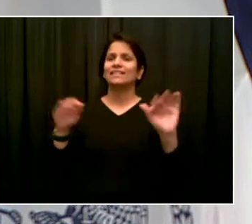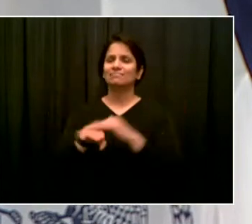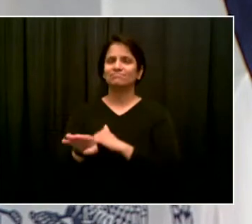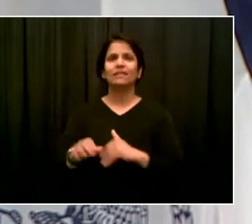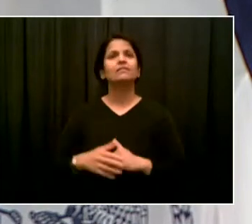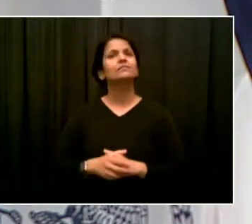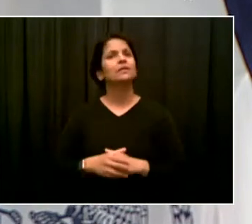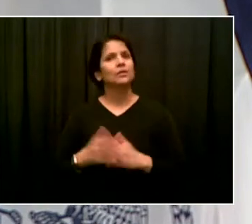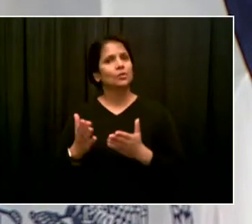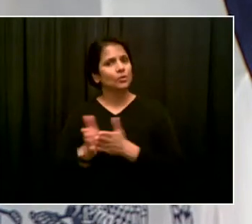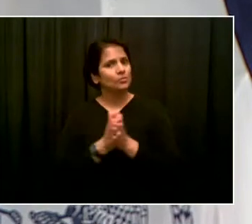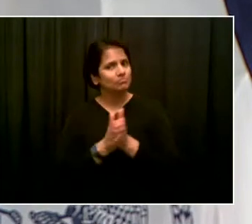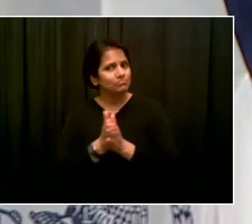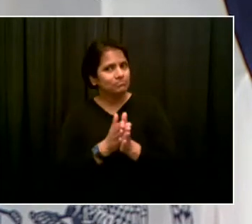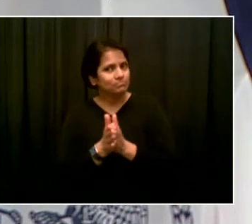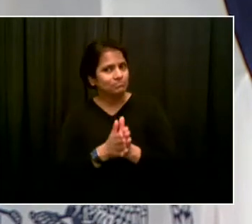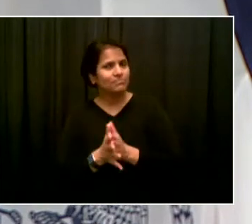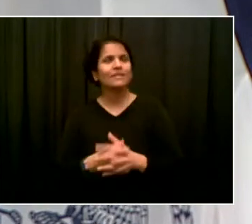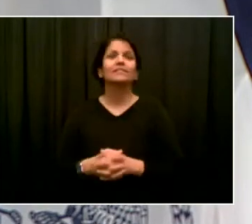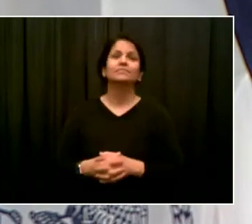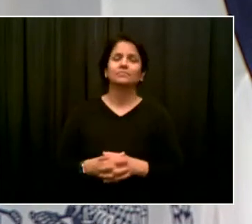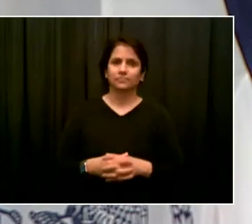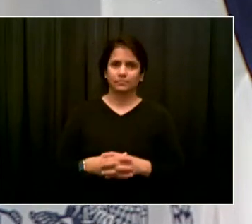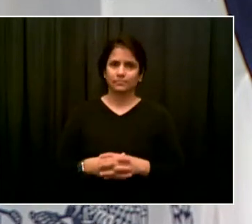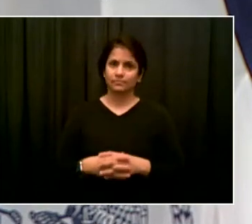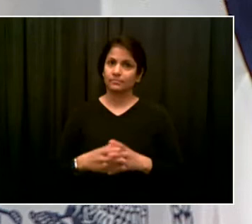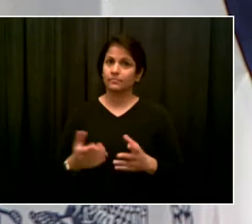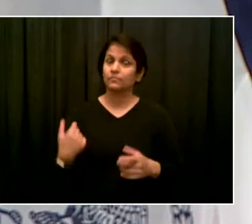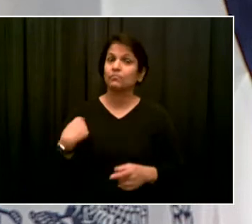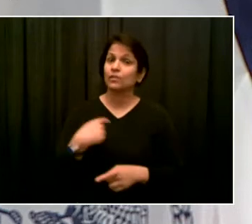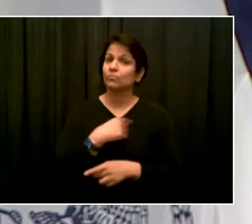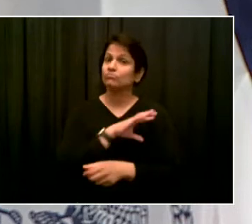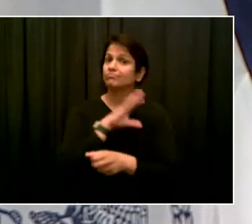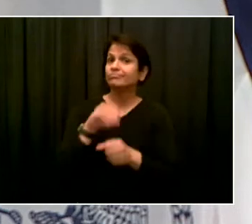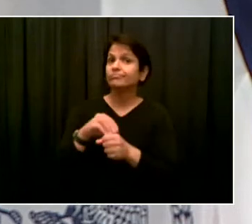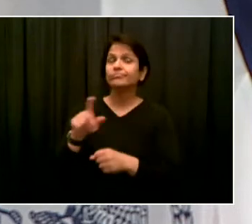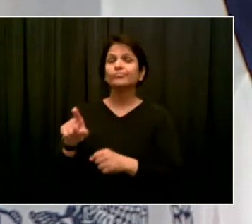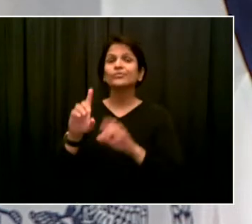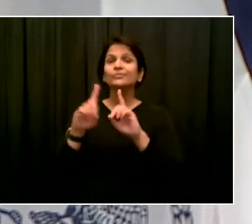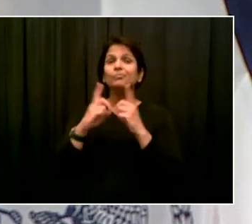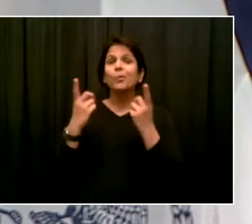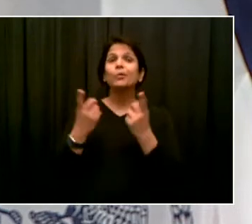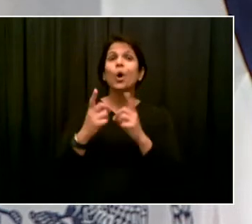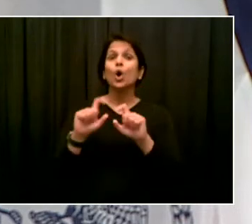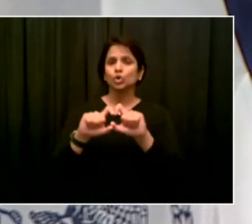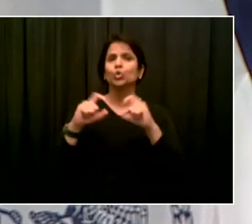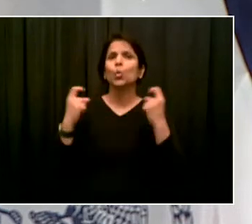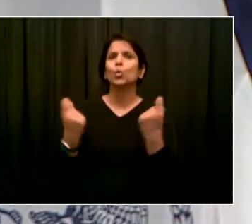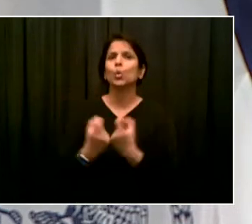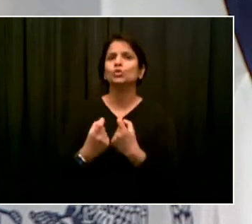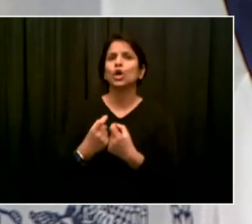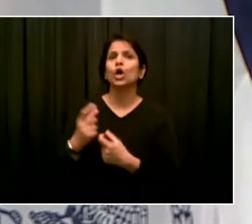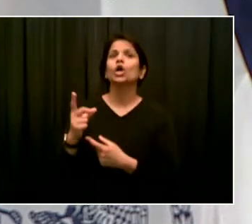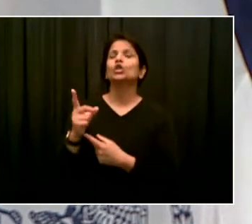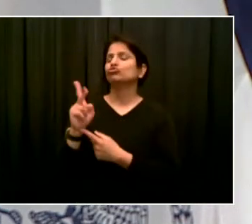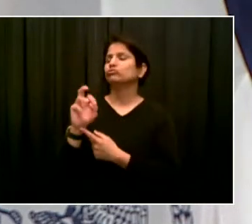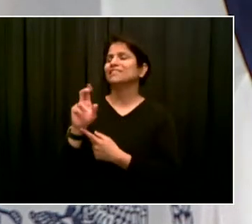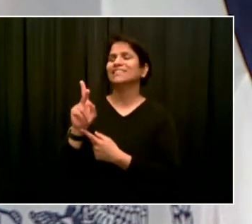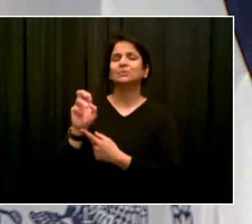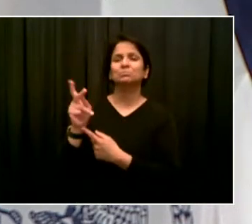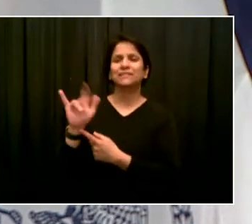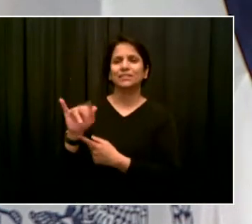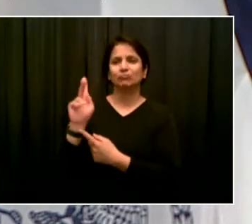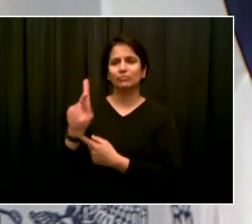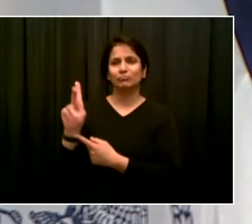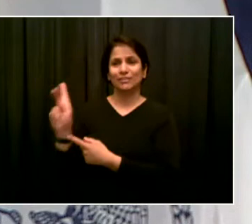incentive system with Krispy Kreme donuts. That's all it took for me to want to be vaccinated. So I think those things, you're right, those